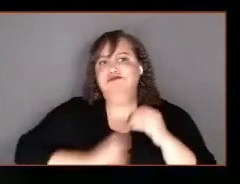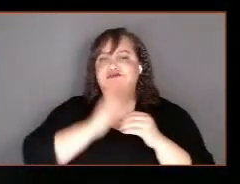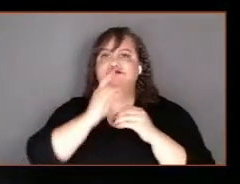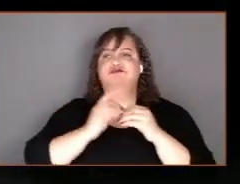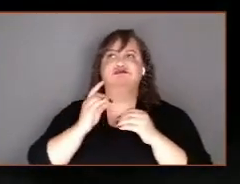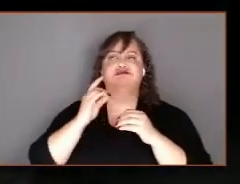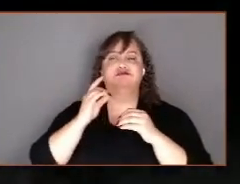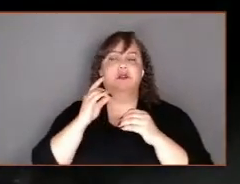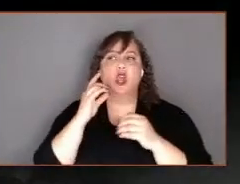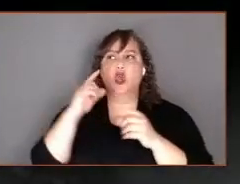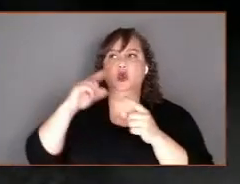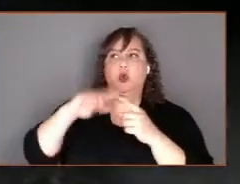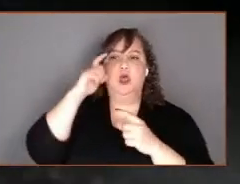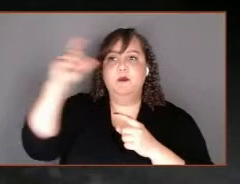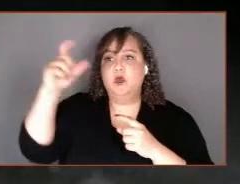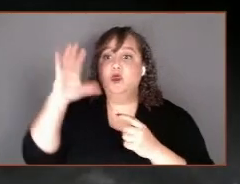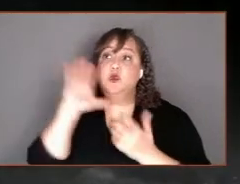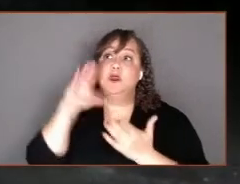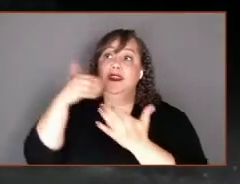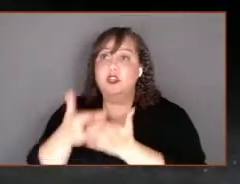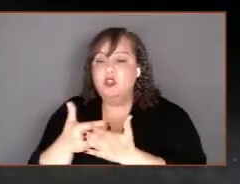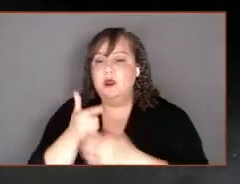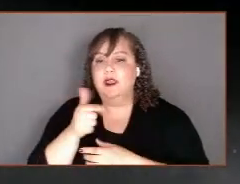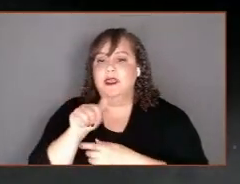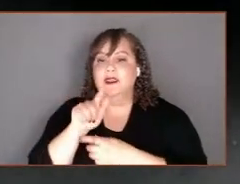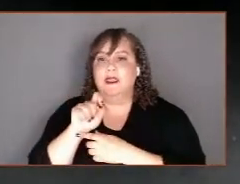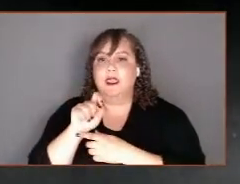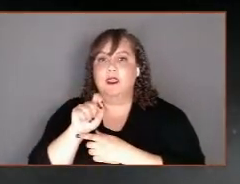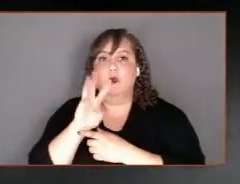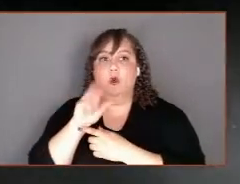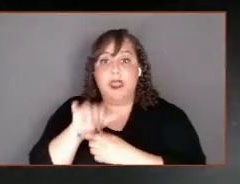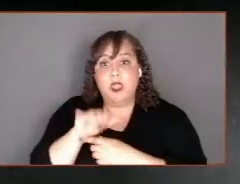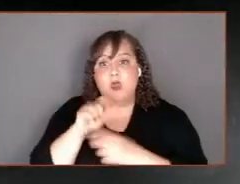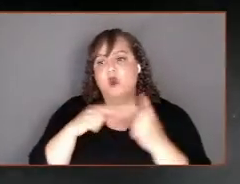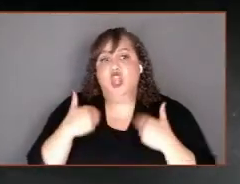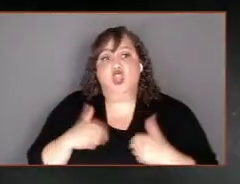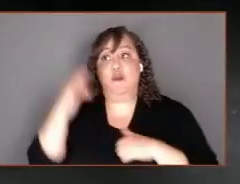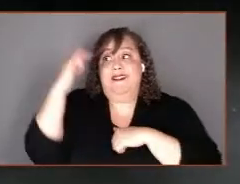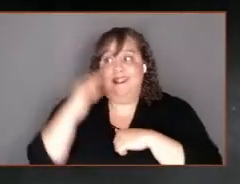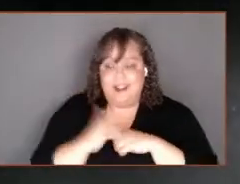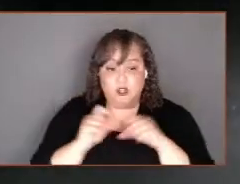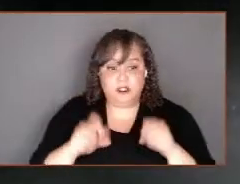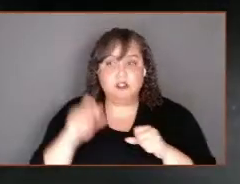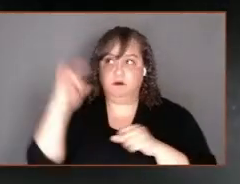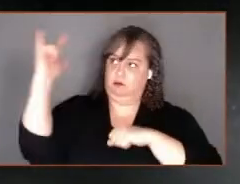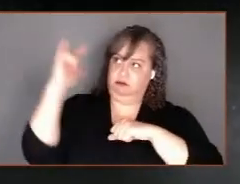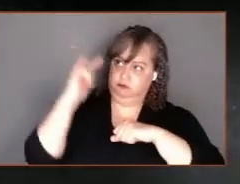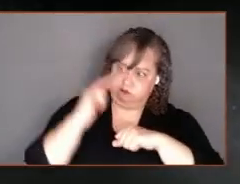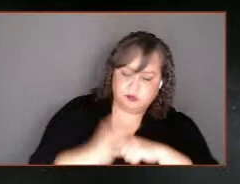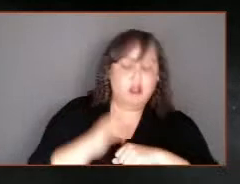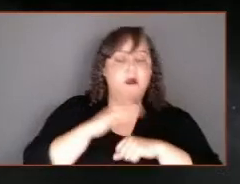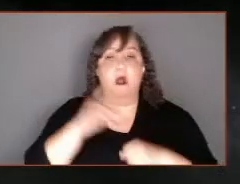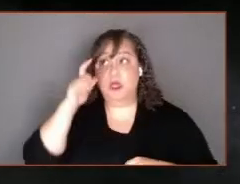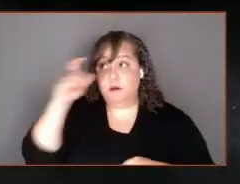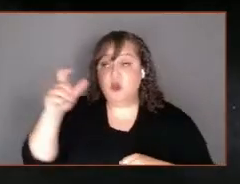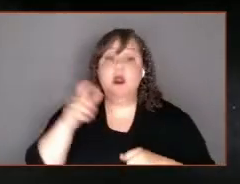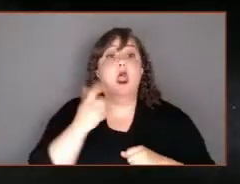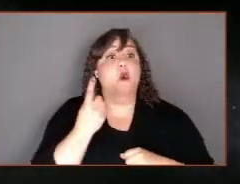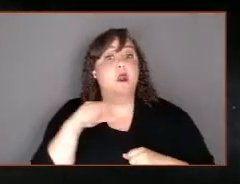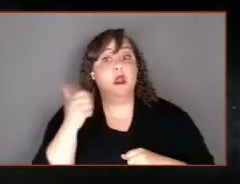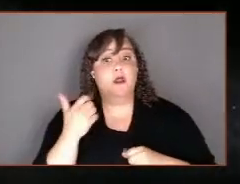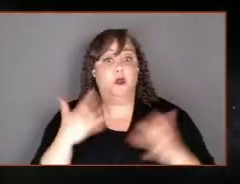to a human lander system that then could get human beings to the surface of the moon. And then one other very exciting component is